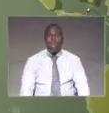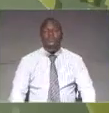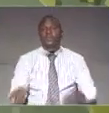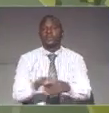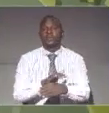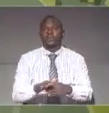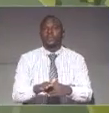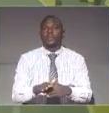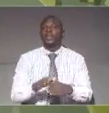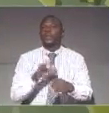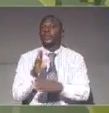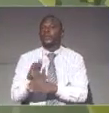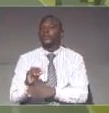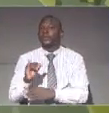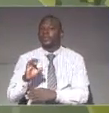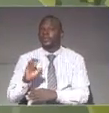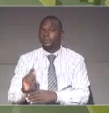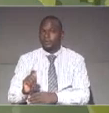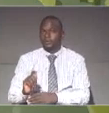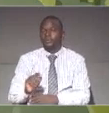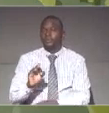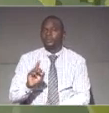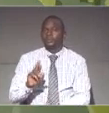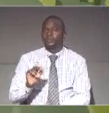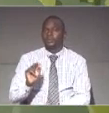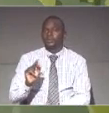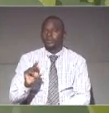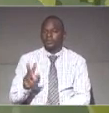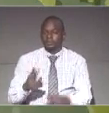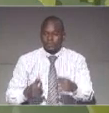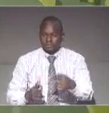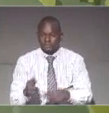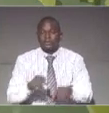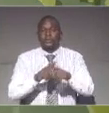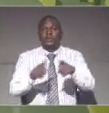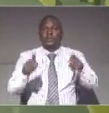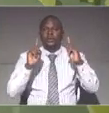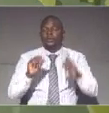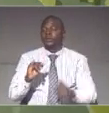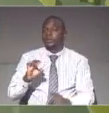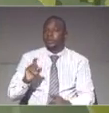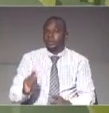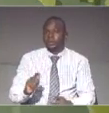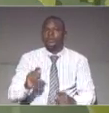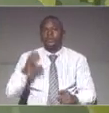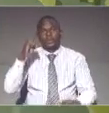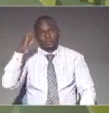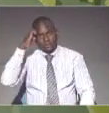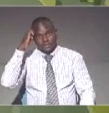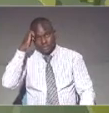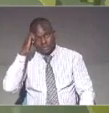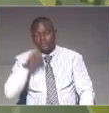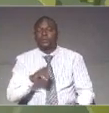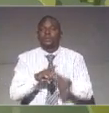In business news, Minister for ICT and National Guidance Frank Tumwebaze has launched the Makerere ICT Academy granted to